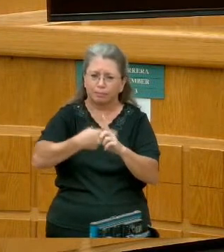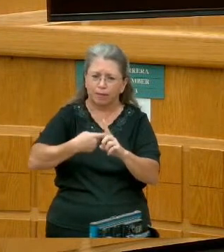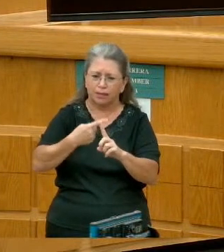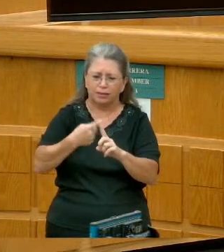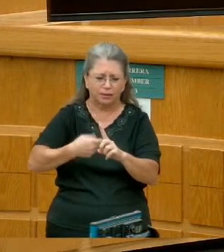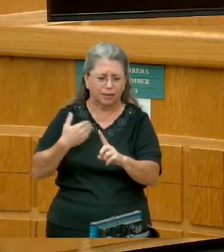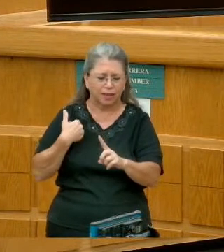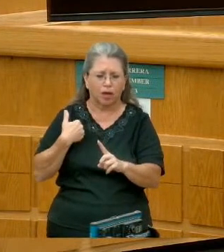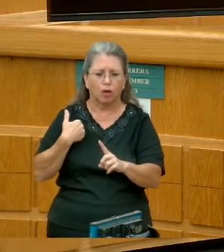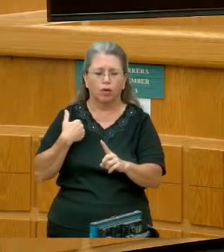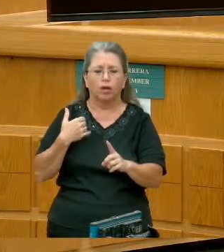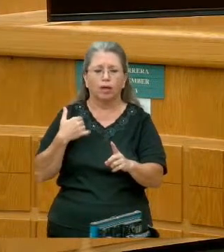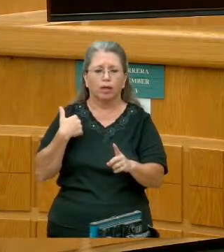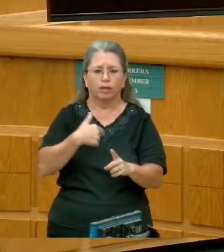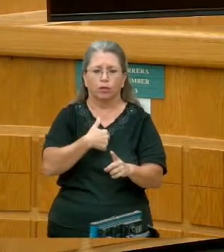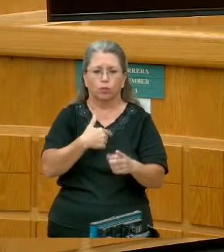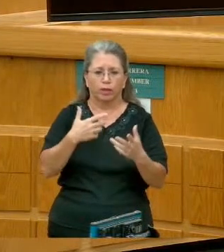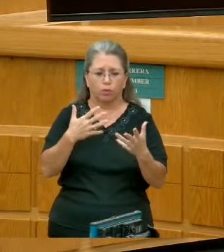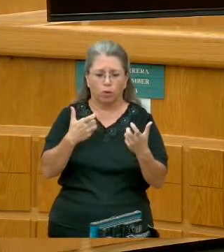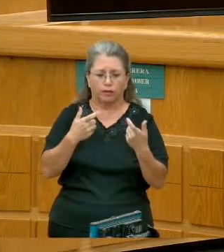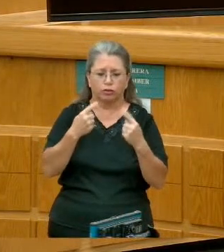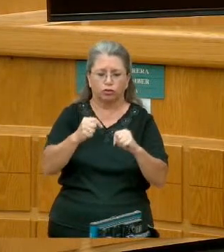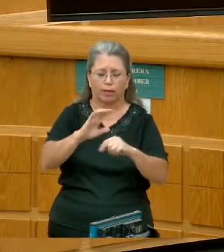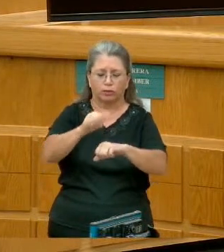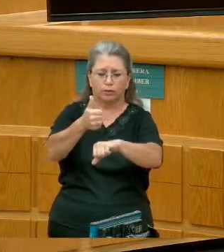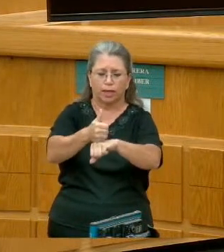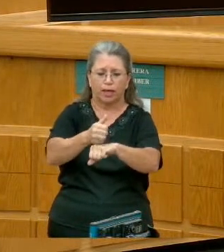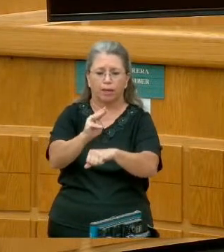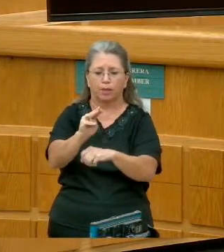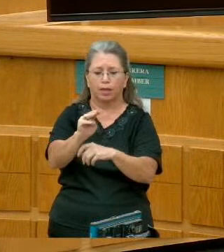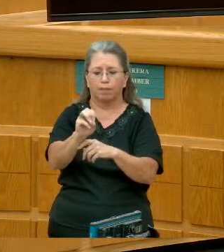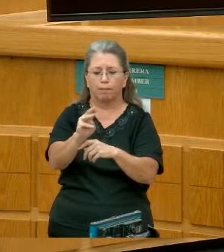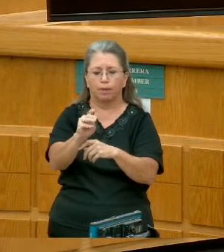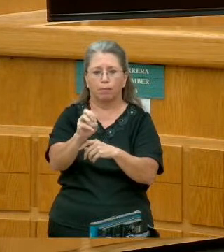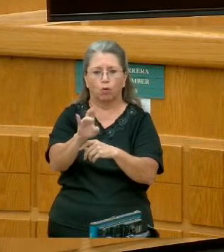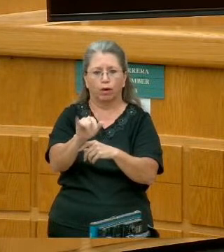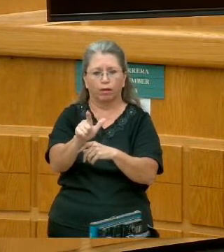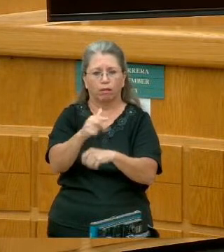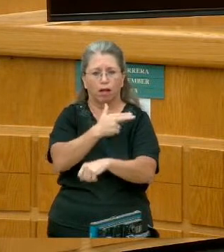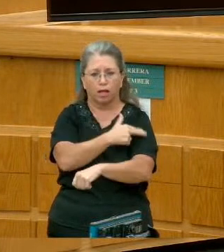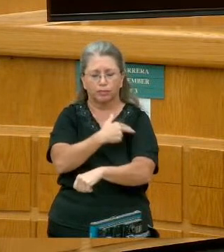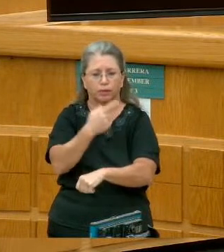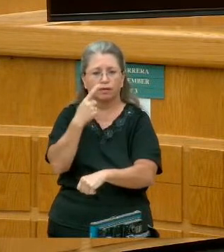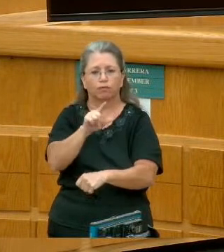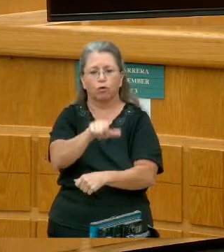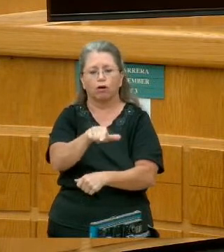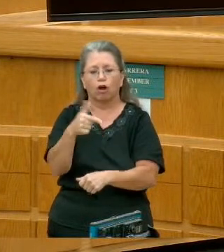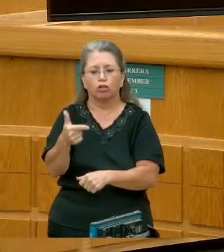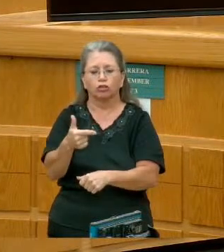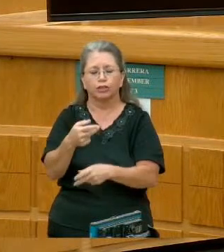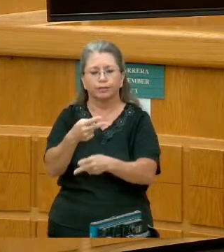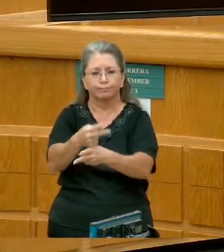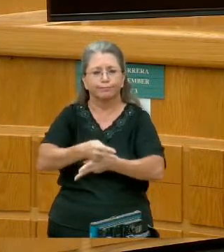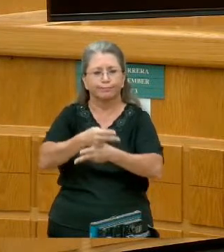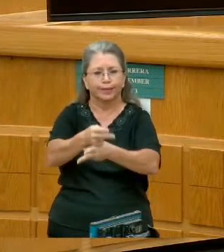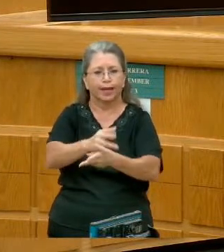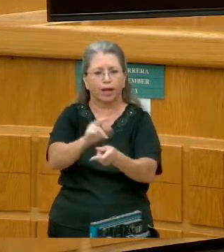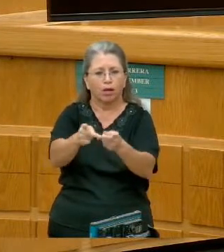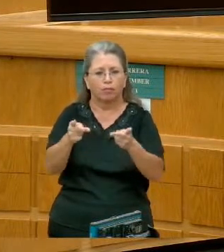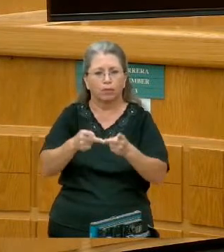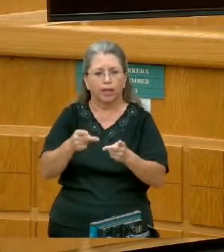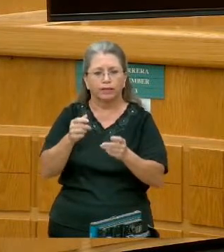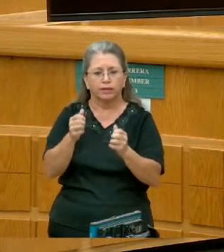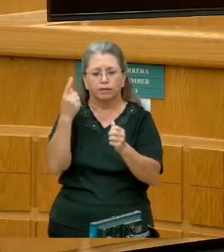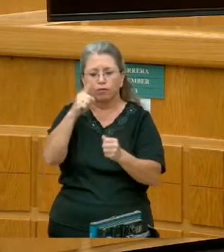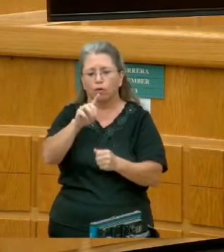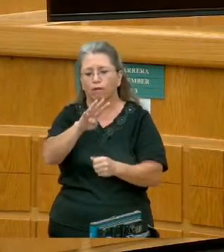up Memorial Medical Center as an alternate care site for 40 beds. If we have learned nothing from these